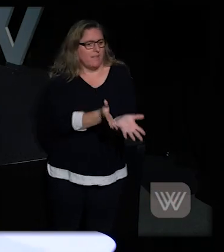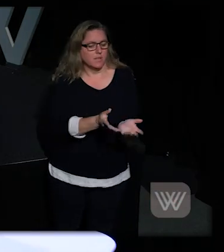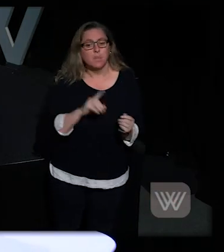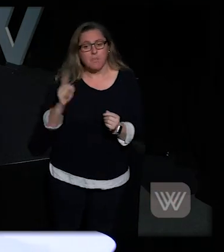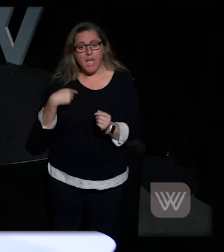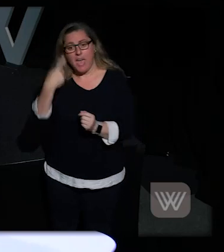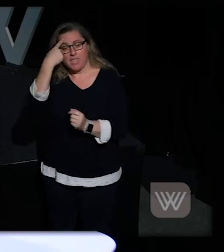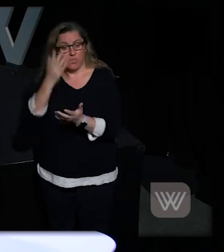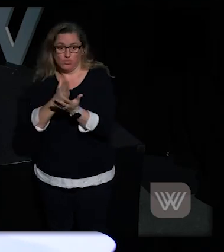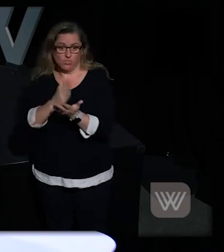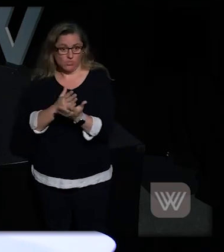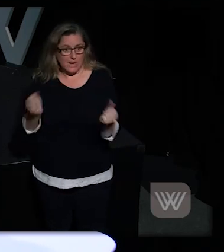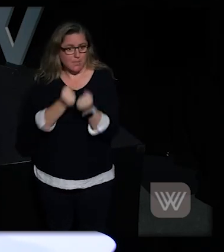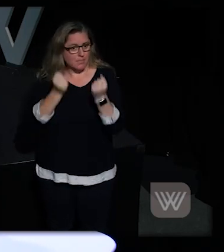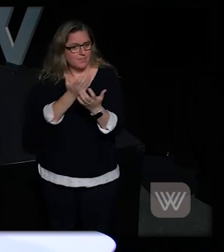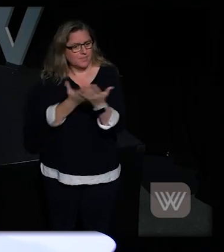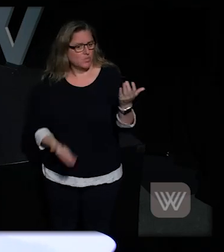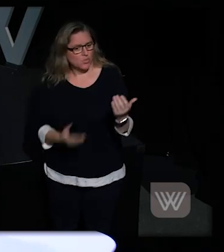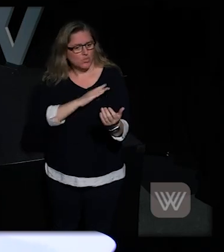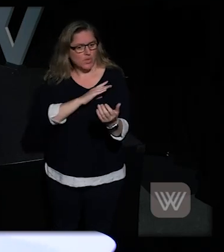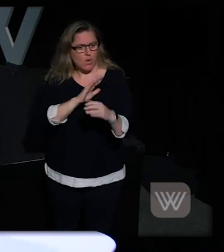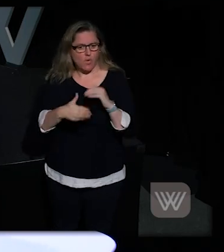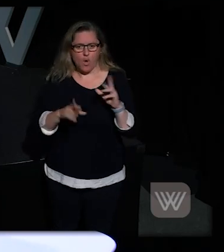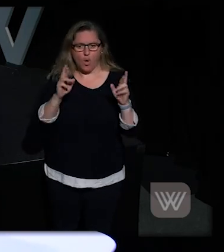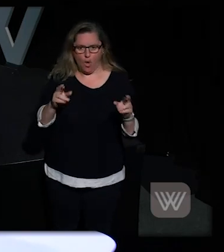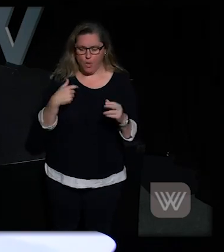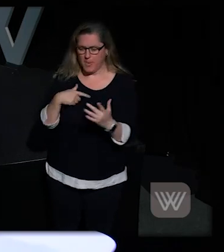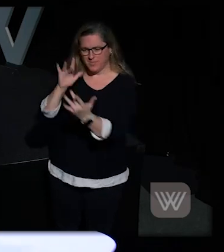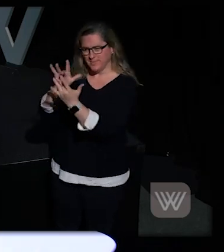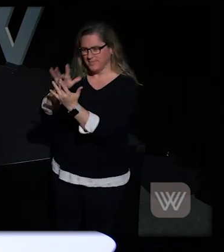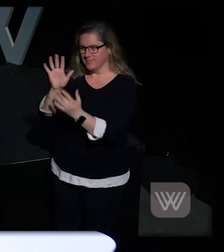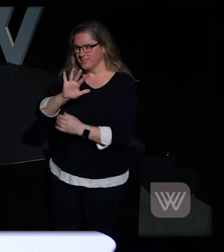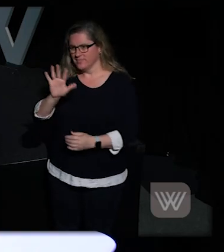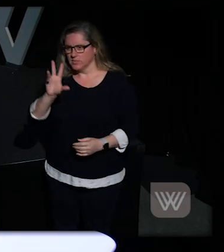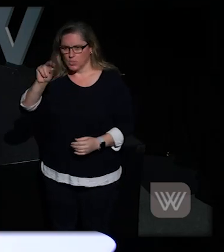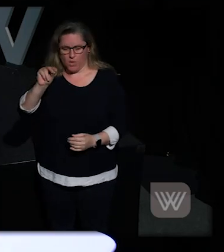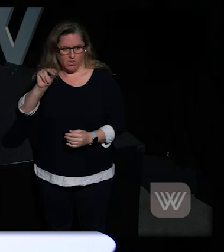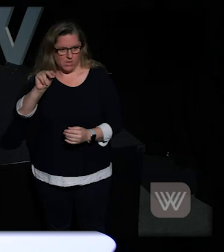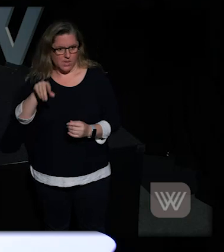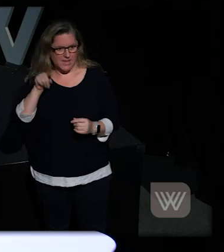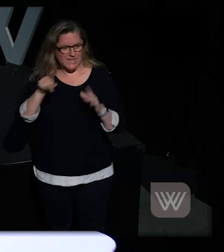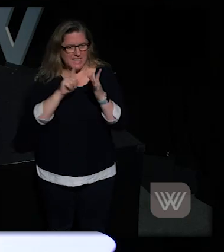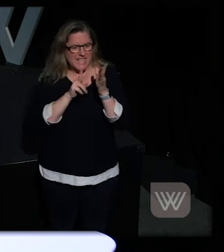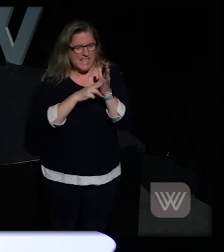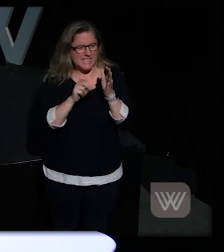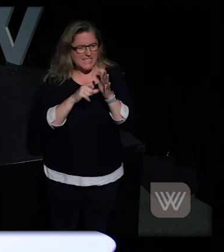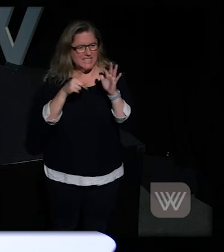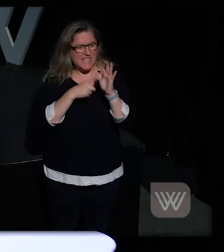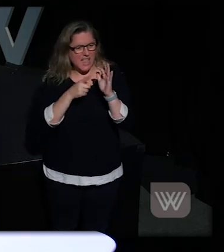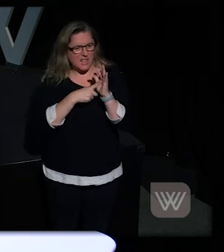story of hope. There was this one troll. I was in contact with him for about 12 months and he was an incel when I met him. Do you know what that is? It's